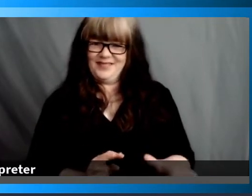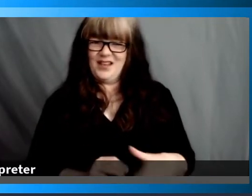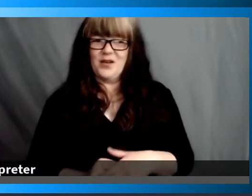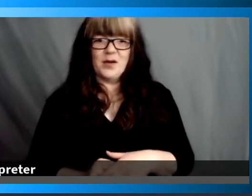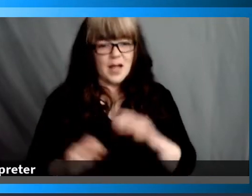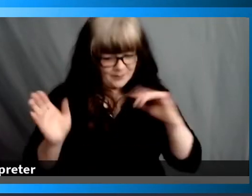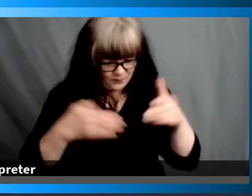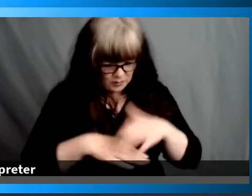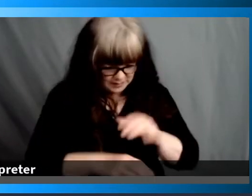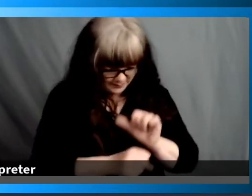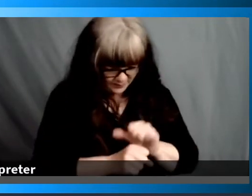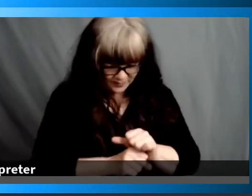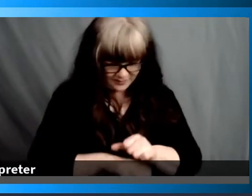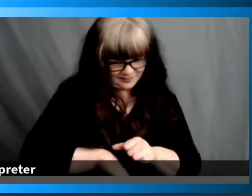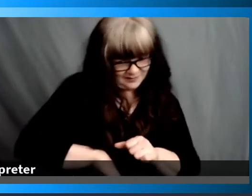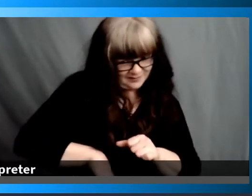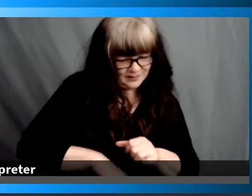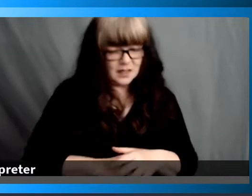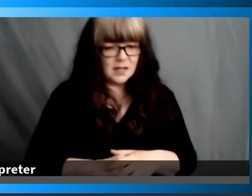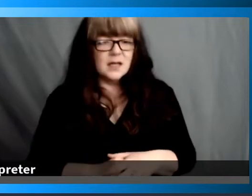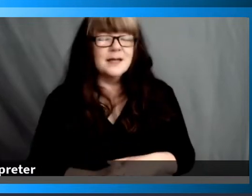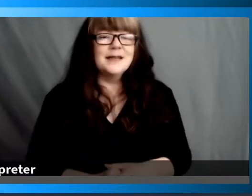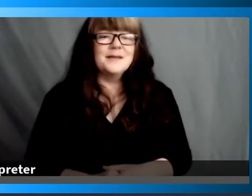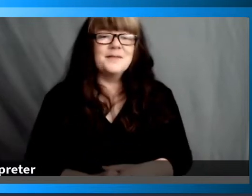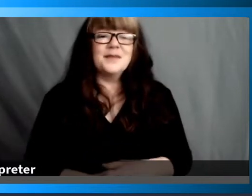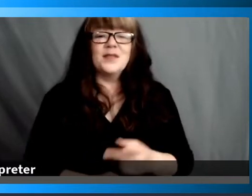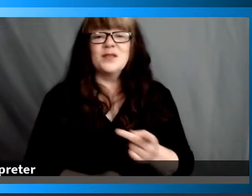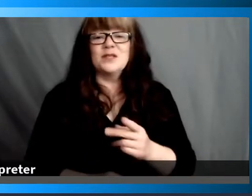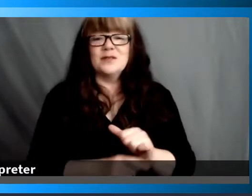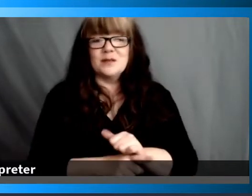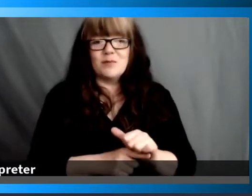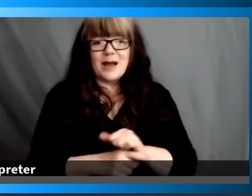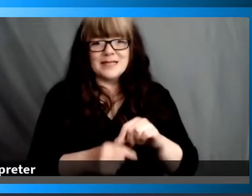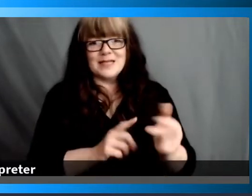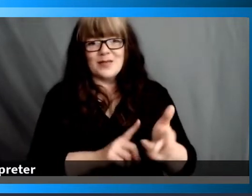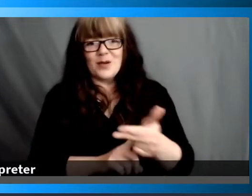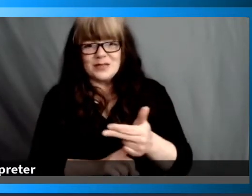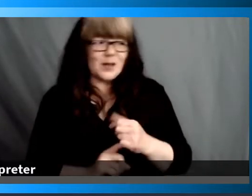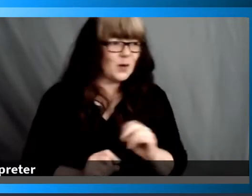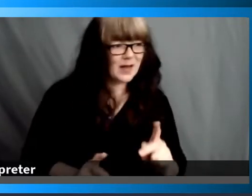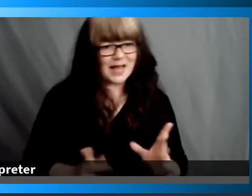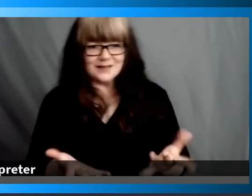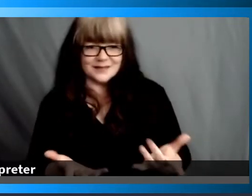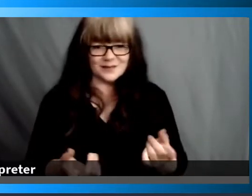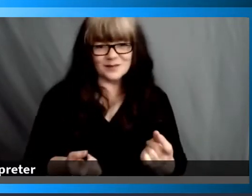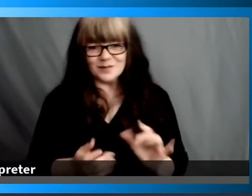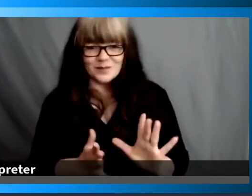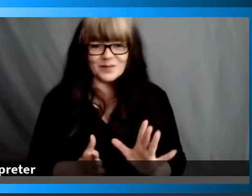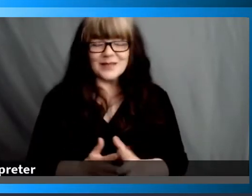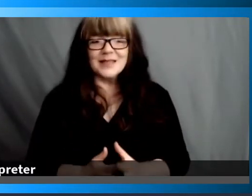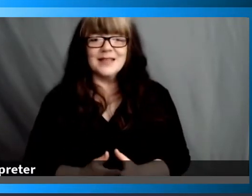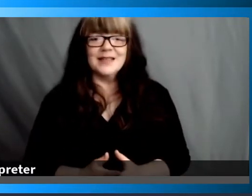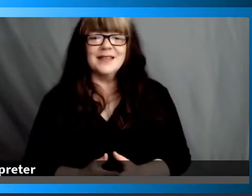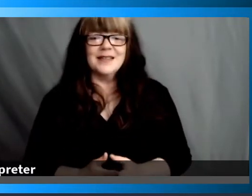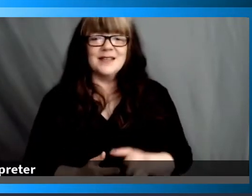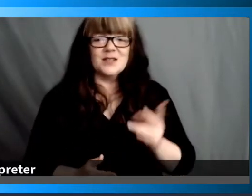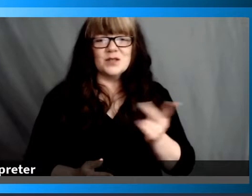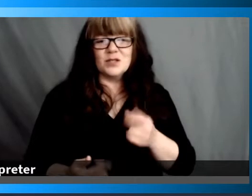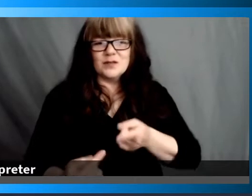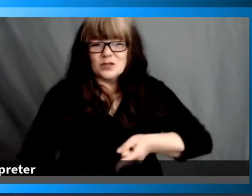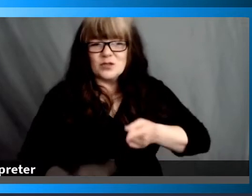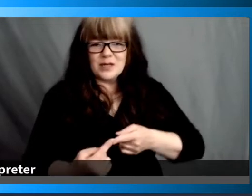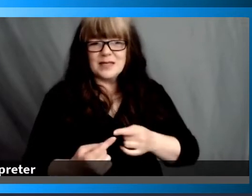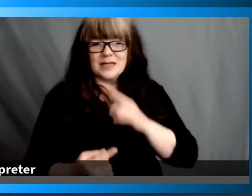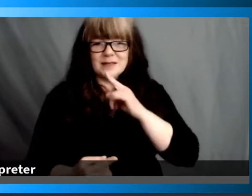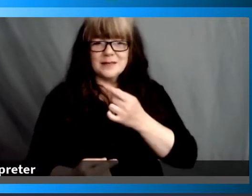on my work. We practice in your hotel. We're like, okay, what is this? I remember you're struggling pronouncing that